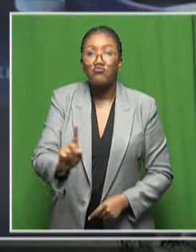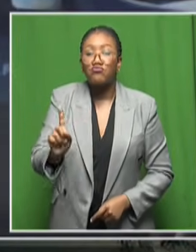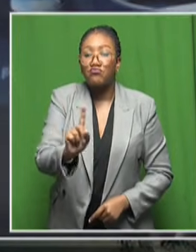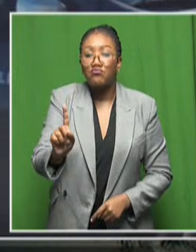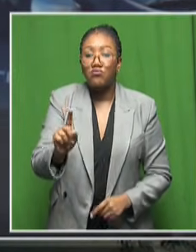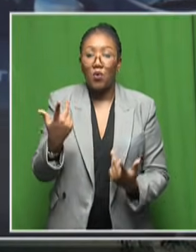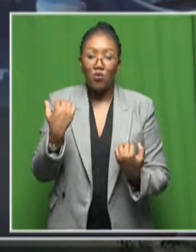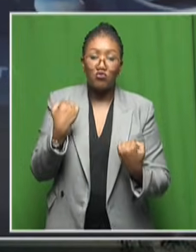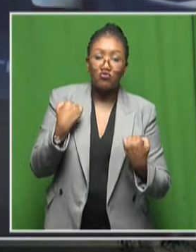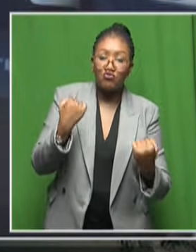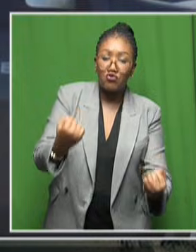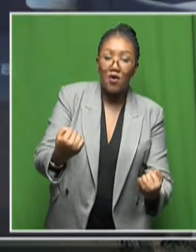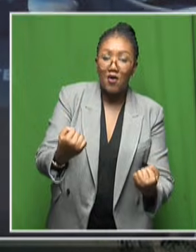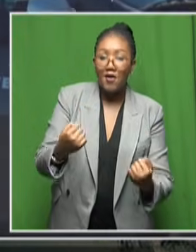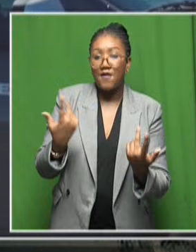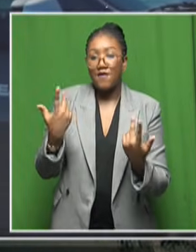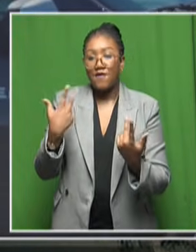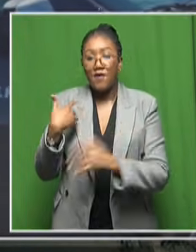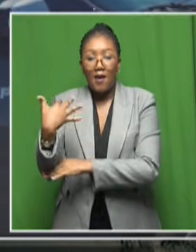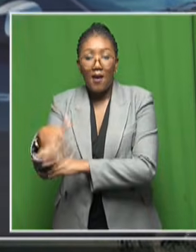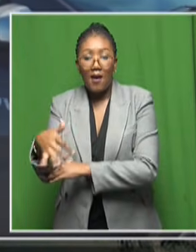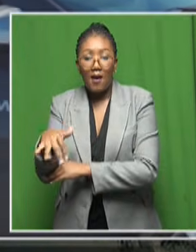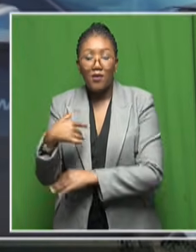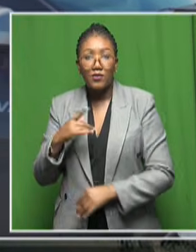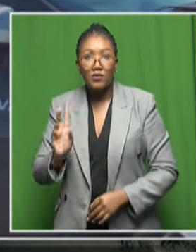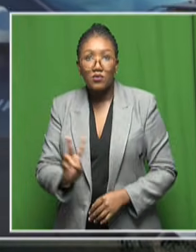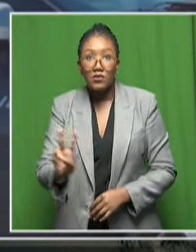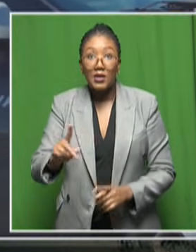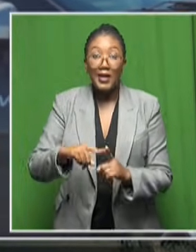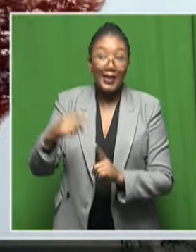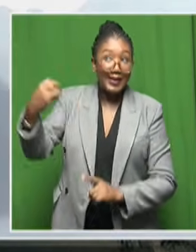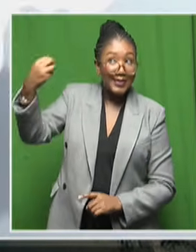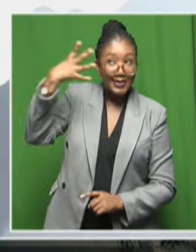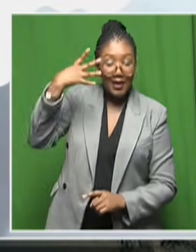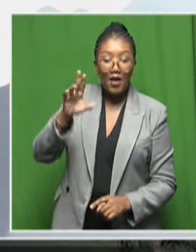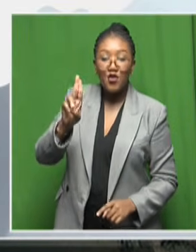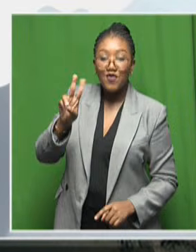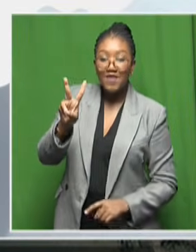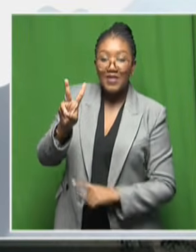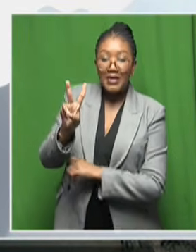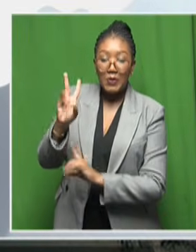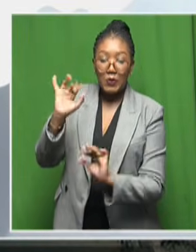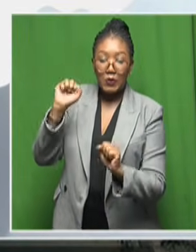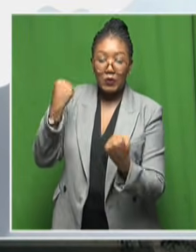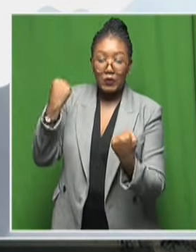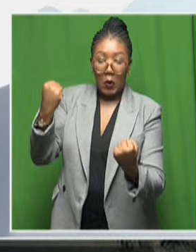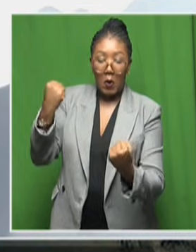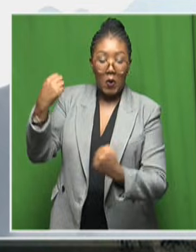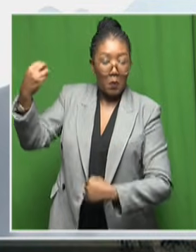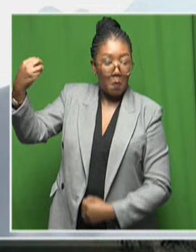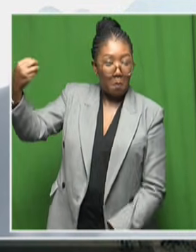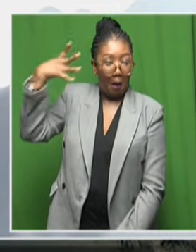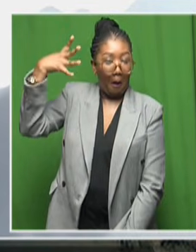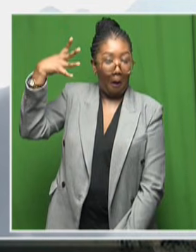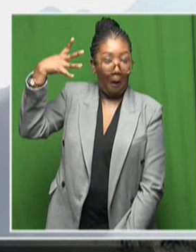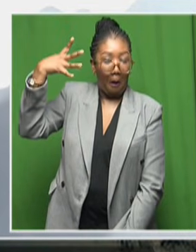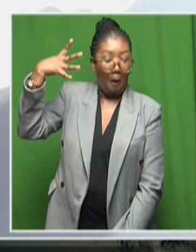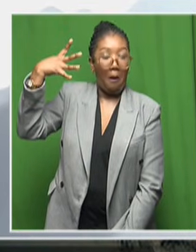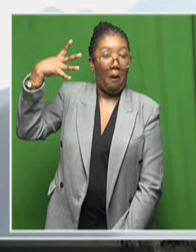or working outside, we are exposed to strong UV. And, you know, therefore, we can't say that we want you to be